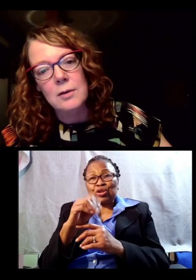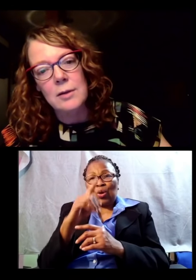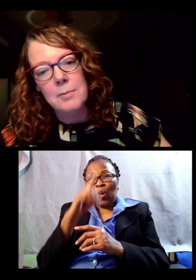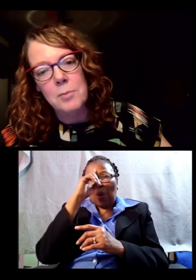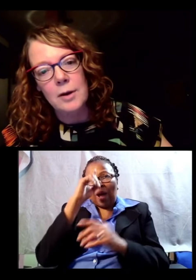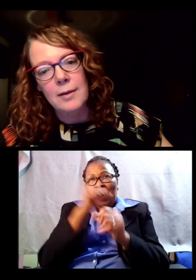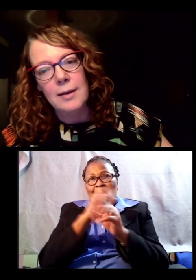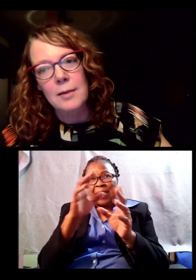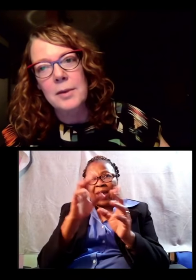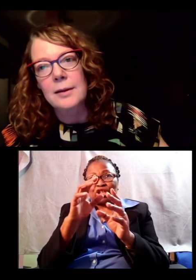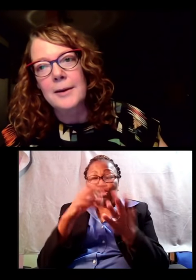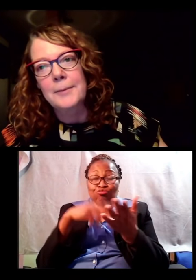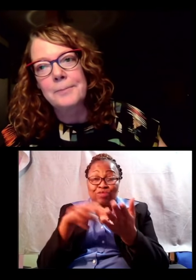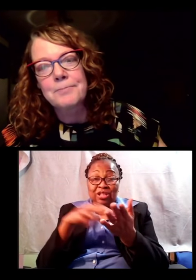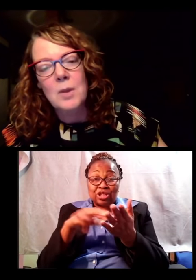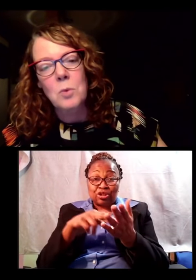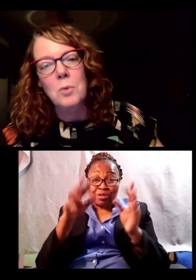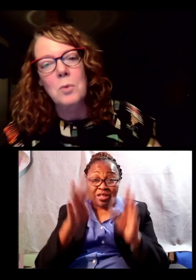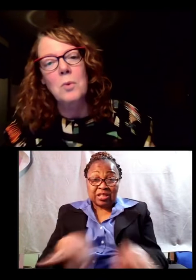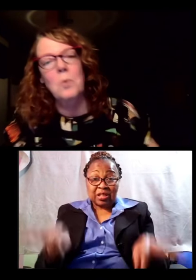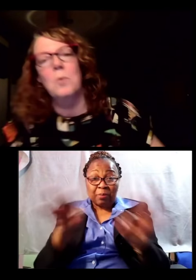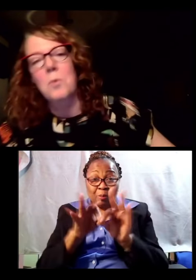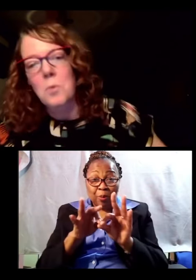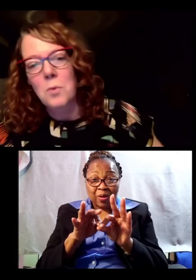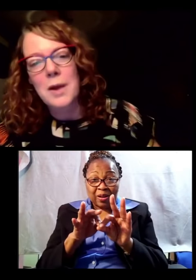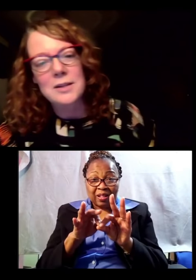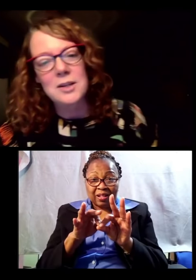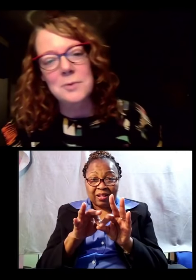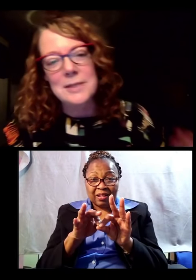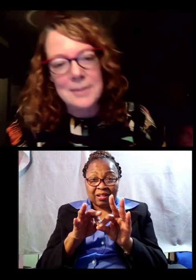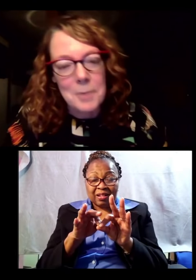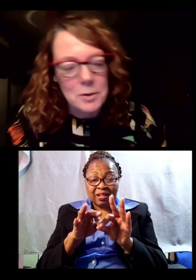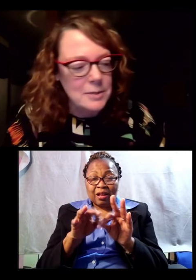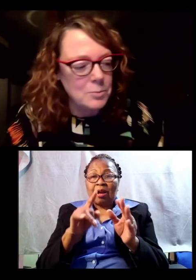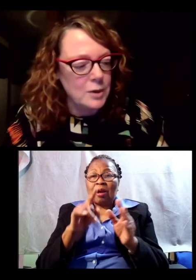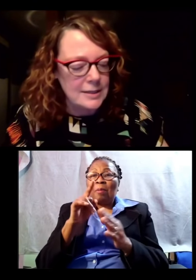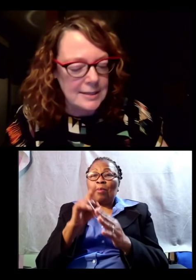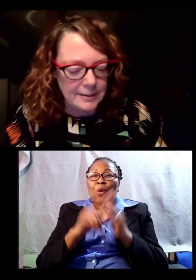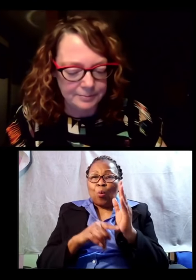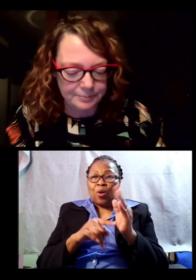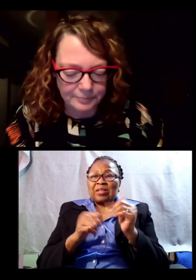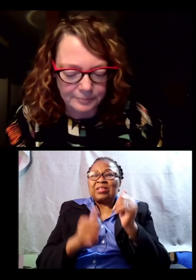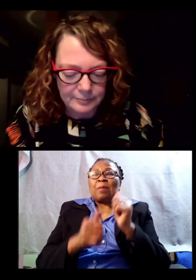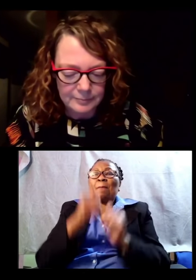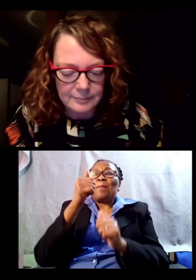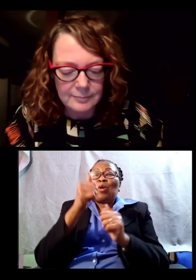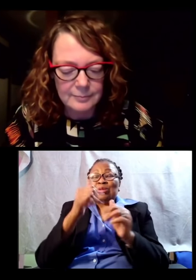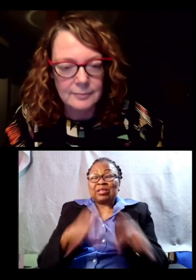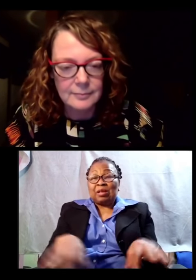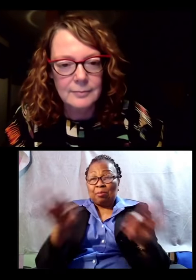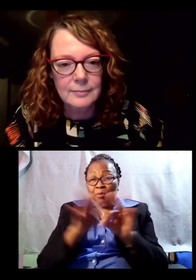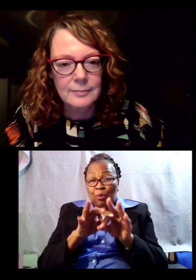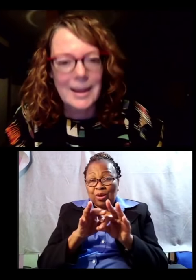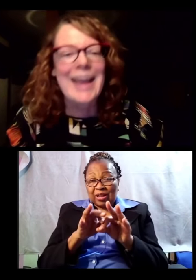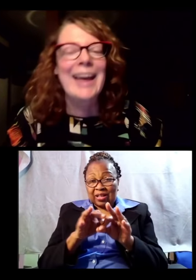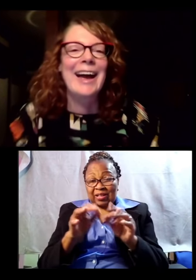is a critical, important thing, but what to you is the most important step? Starting.